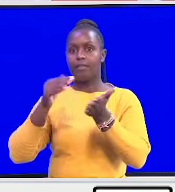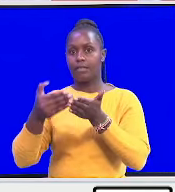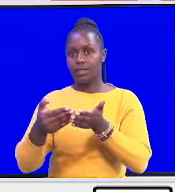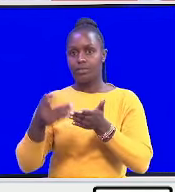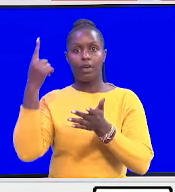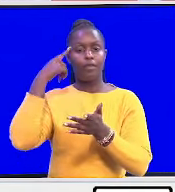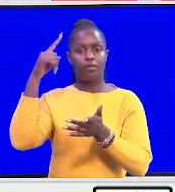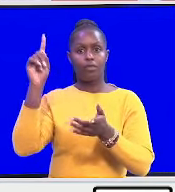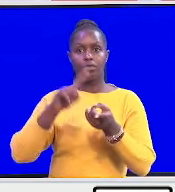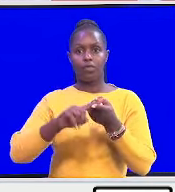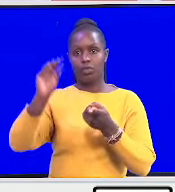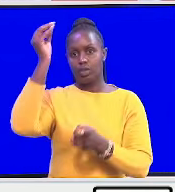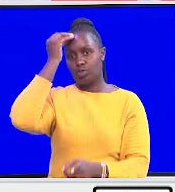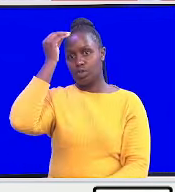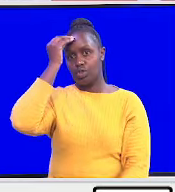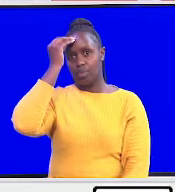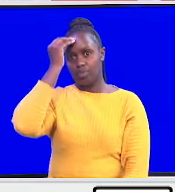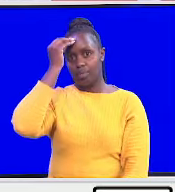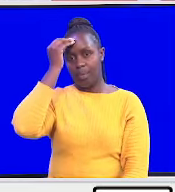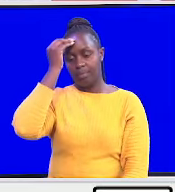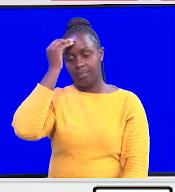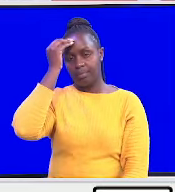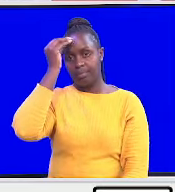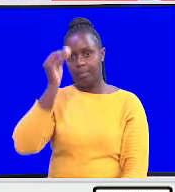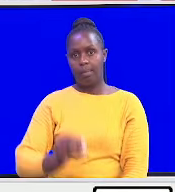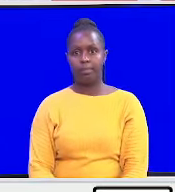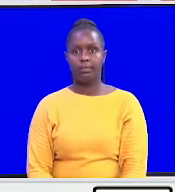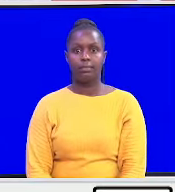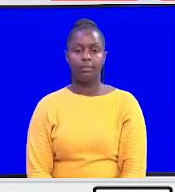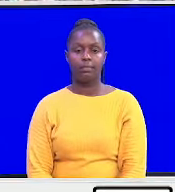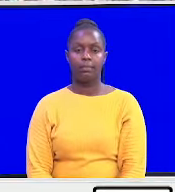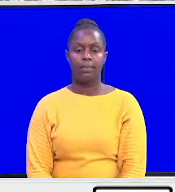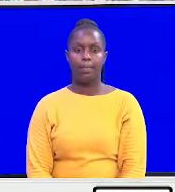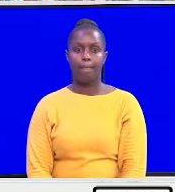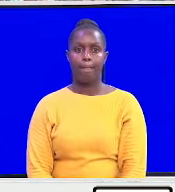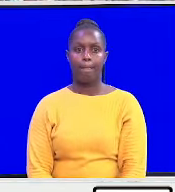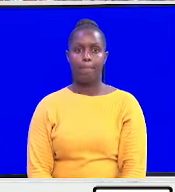education. George Maringa opens the bulletin for us with this report.